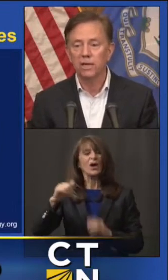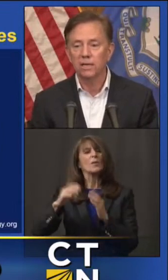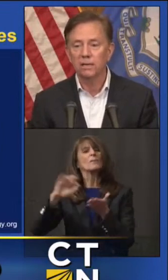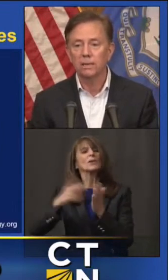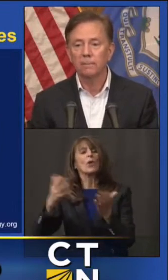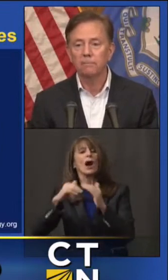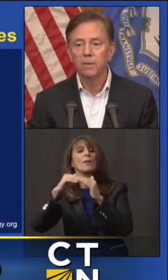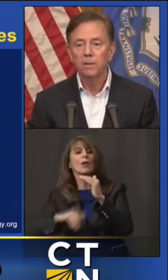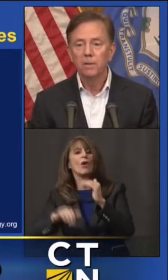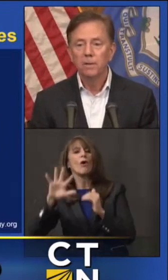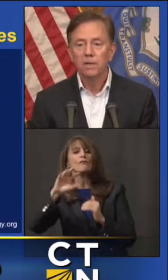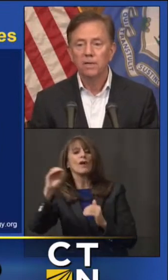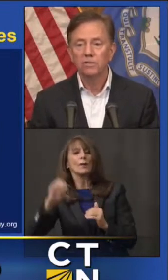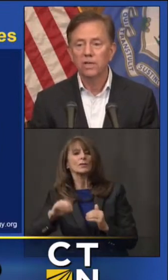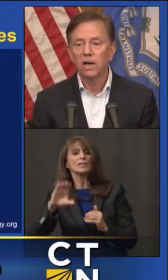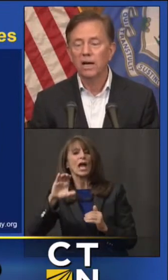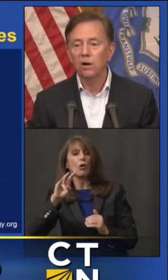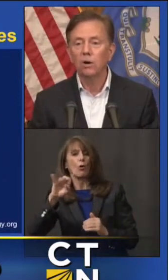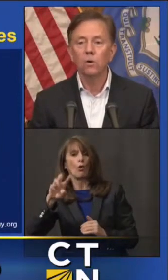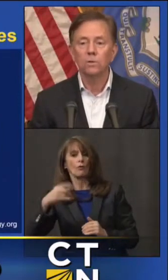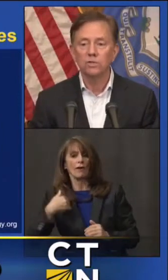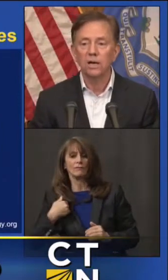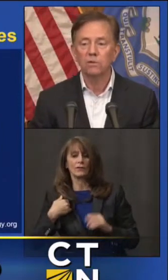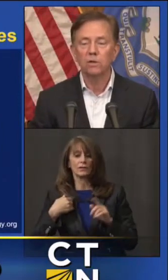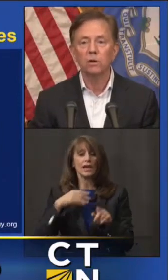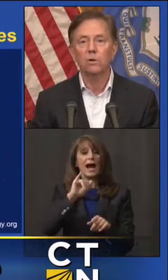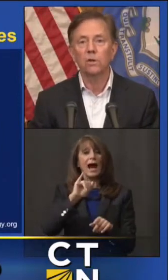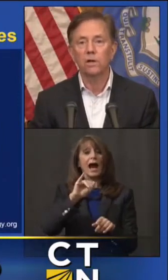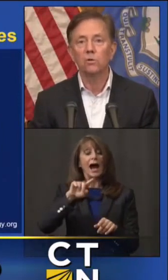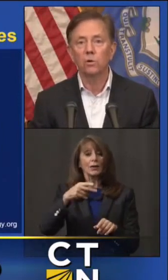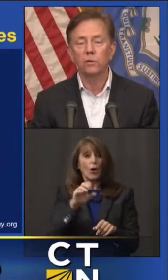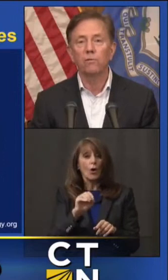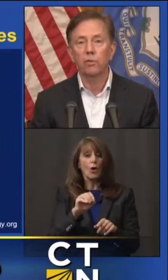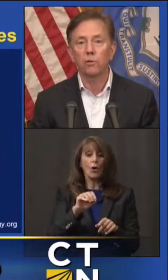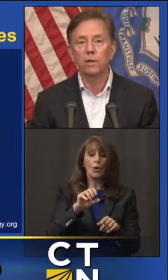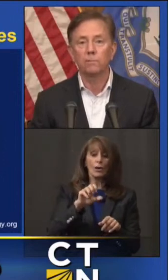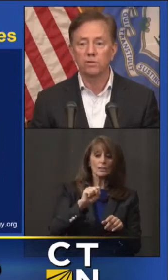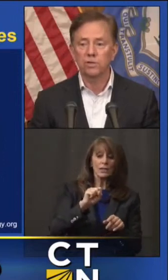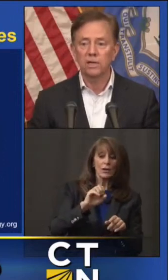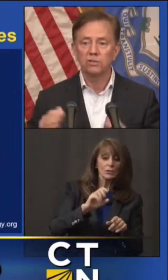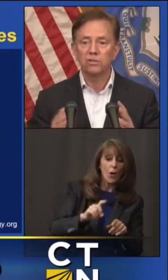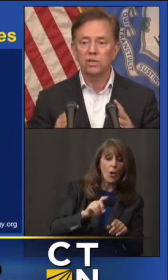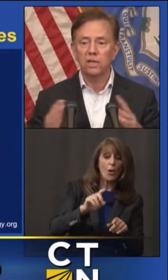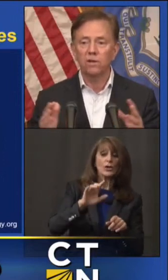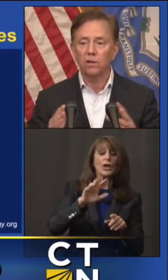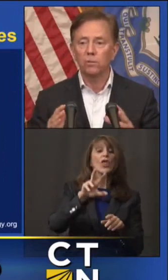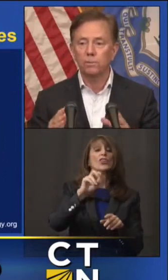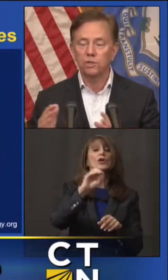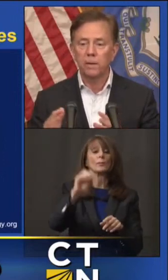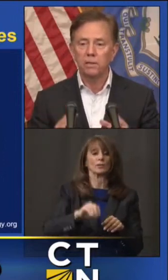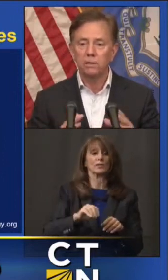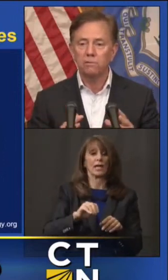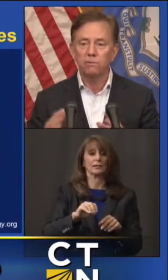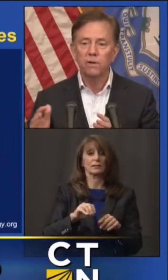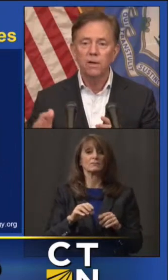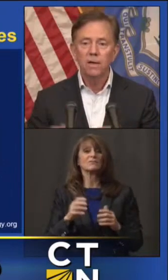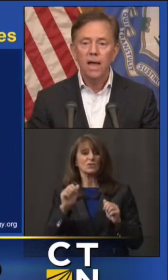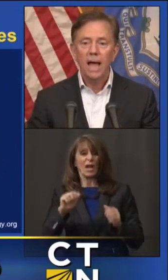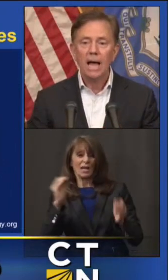5%. You can see Idaho and South Dakota, they're north of 30%, just to give you a little perspective